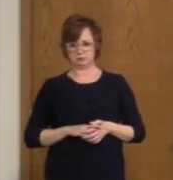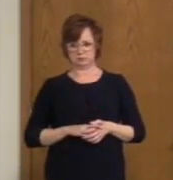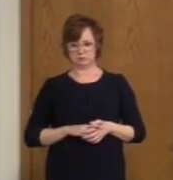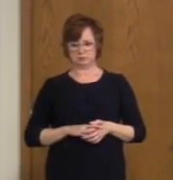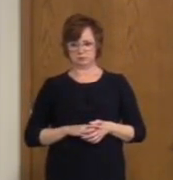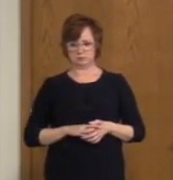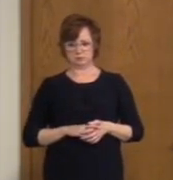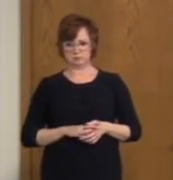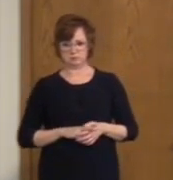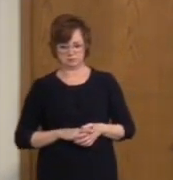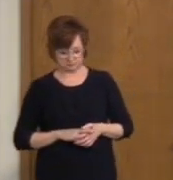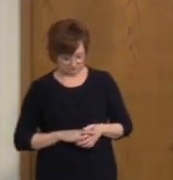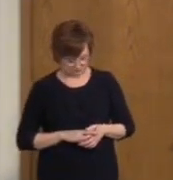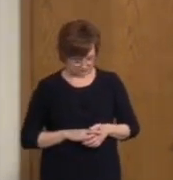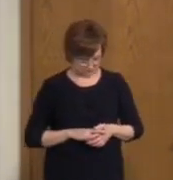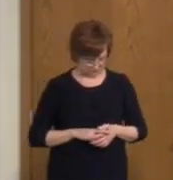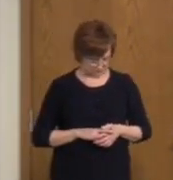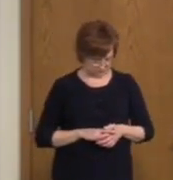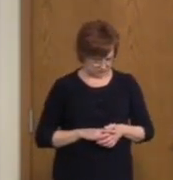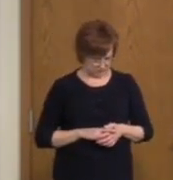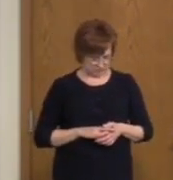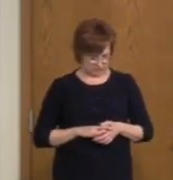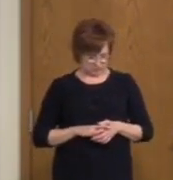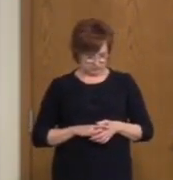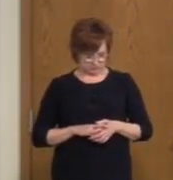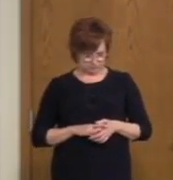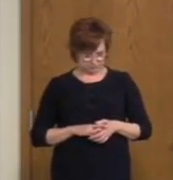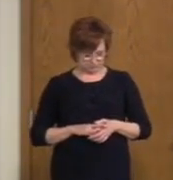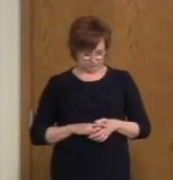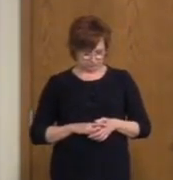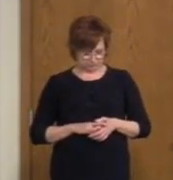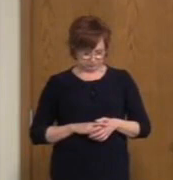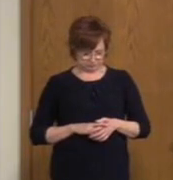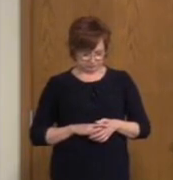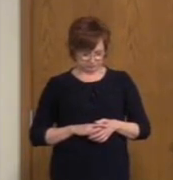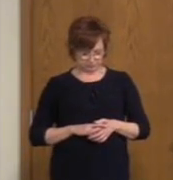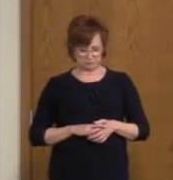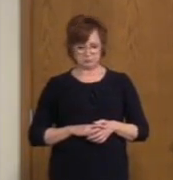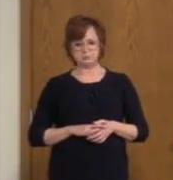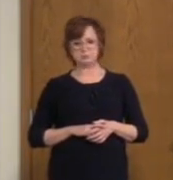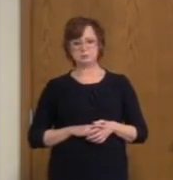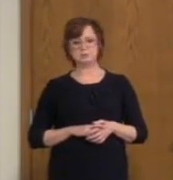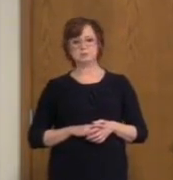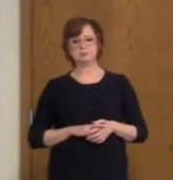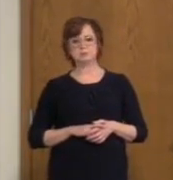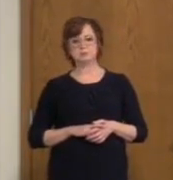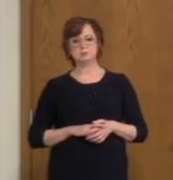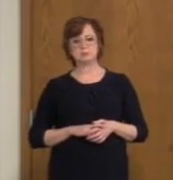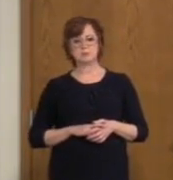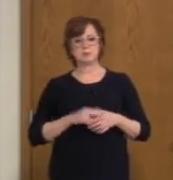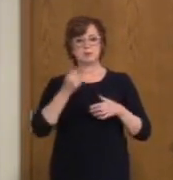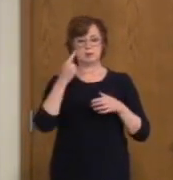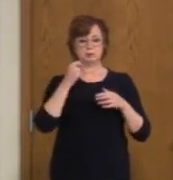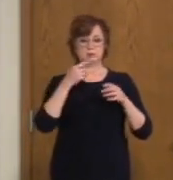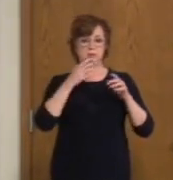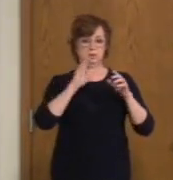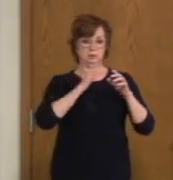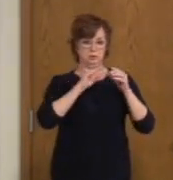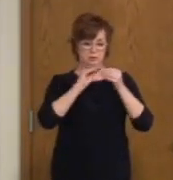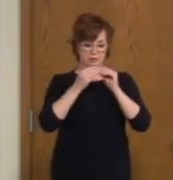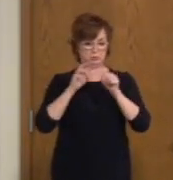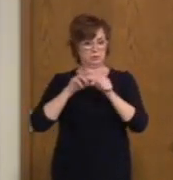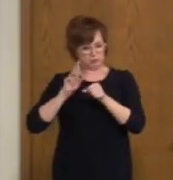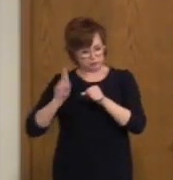Yeah, thanks. So in terms of our general numbers, I think while our case numbers in Regina are